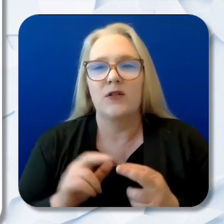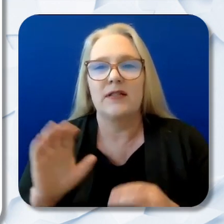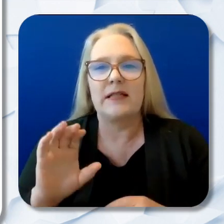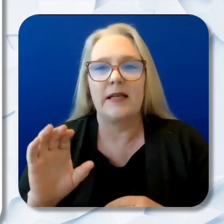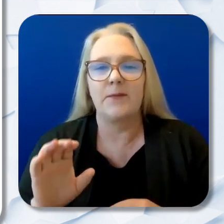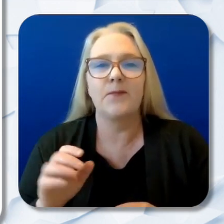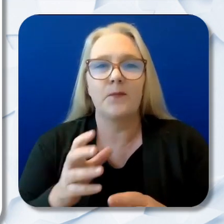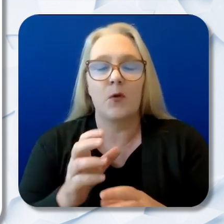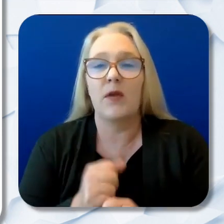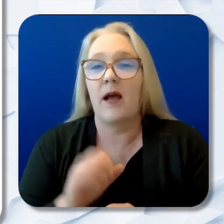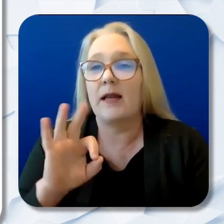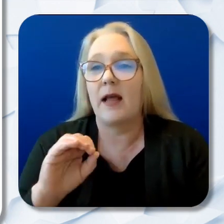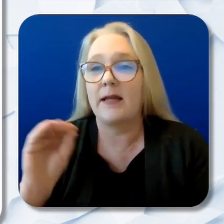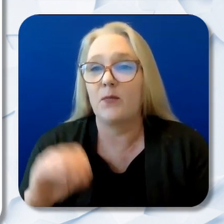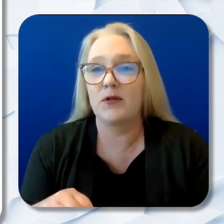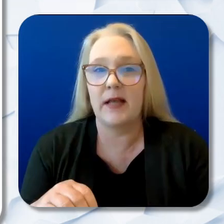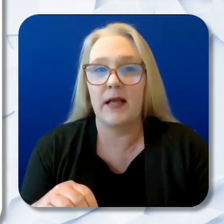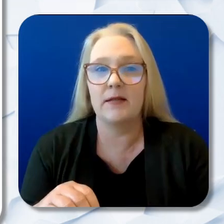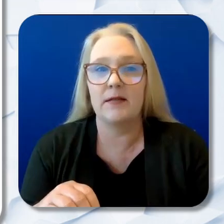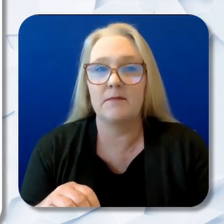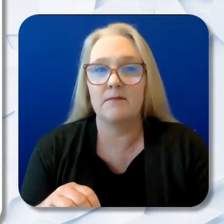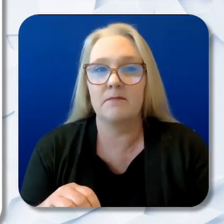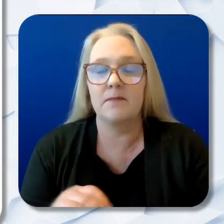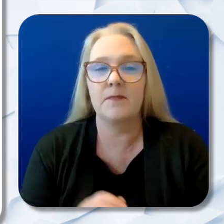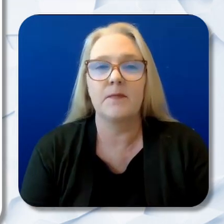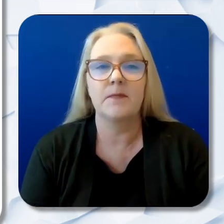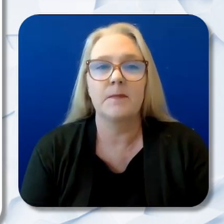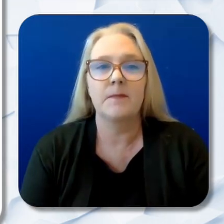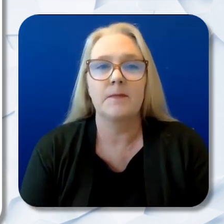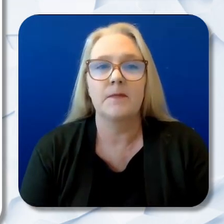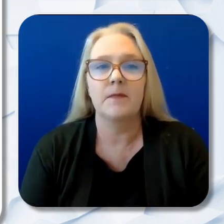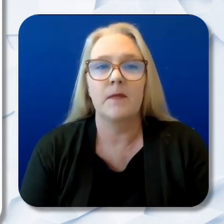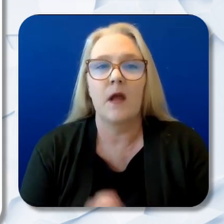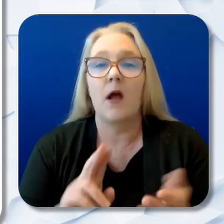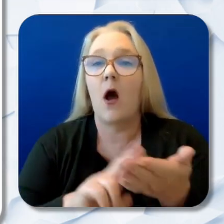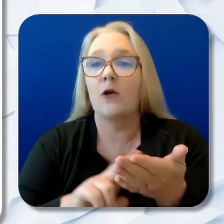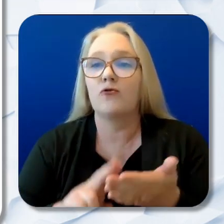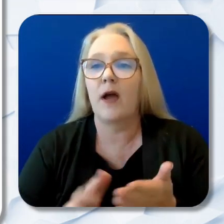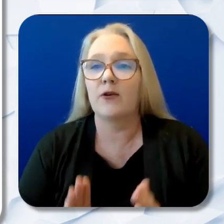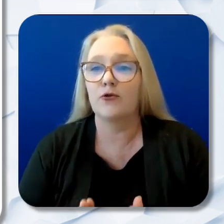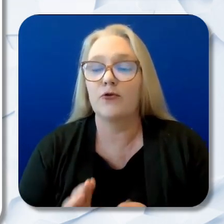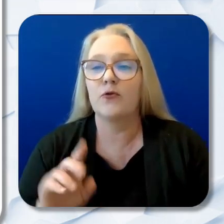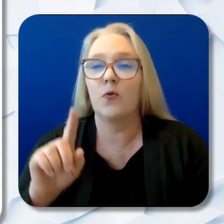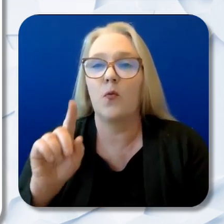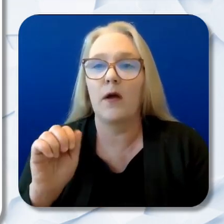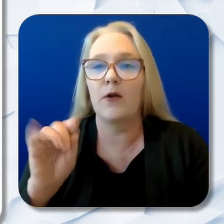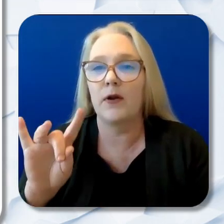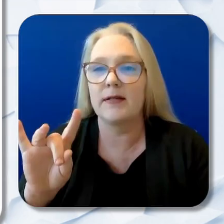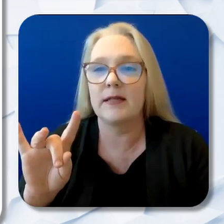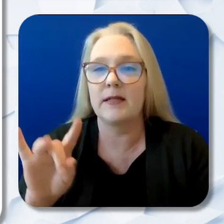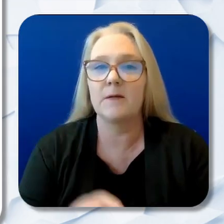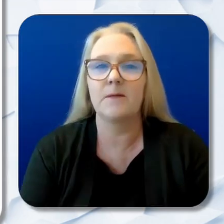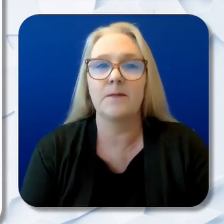received 90% of our respondents. Our contractors are